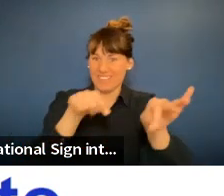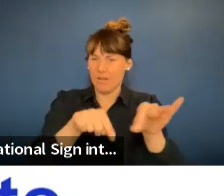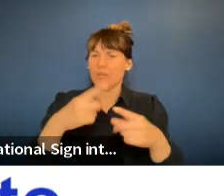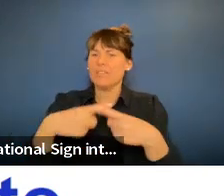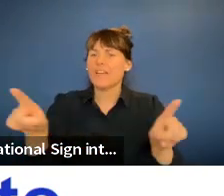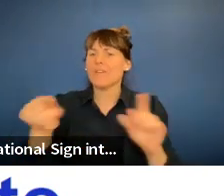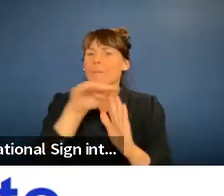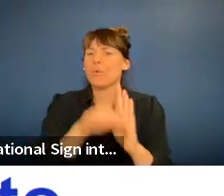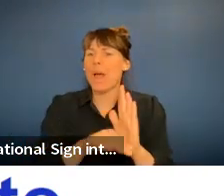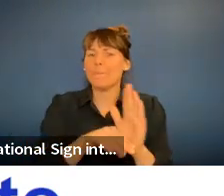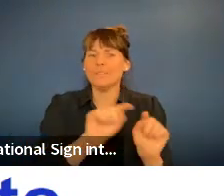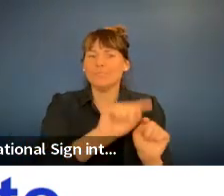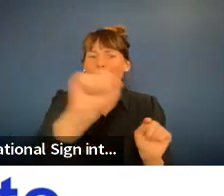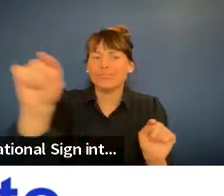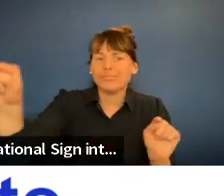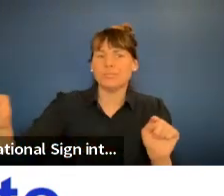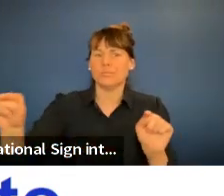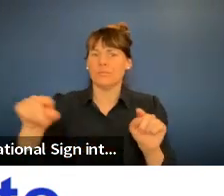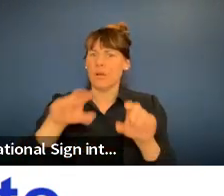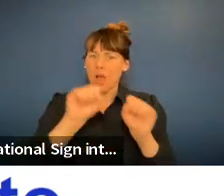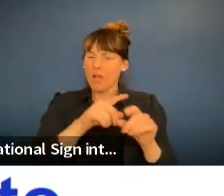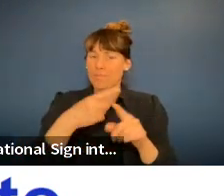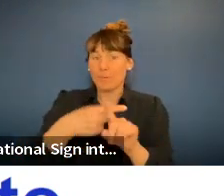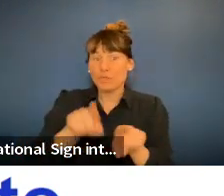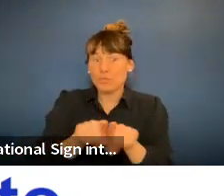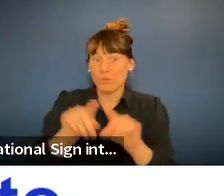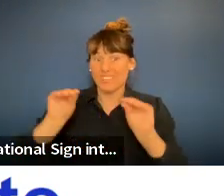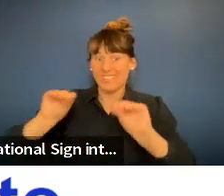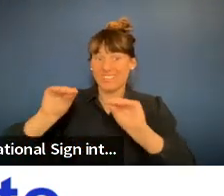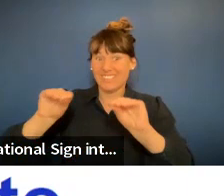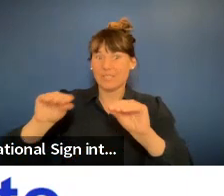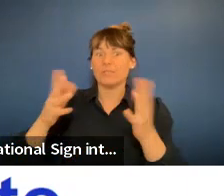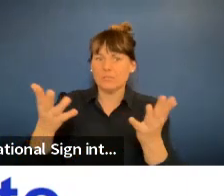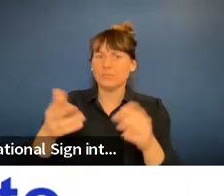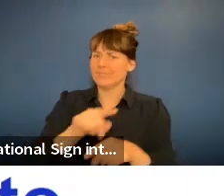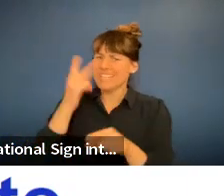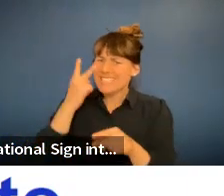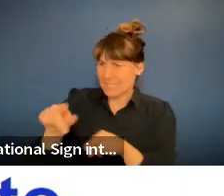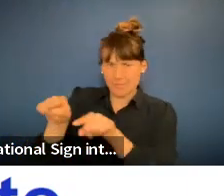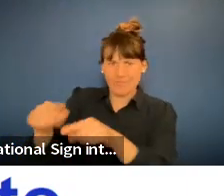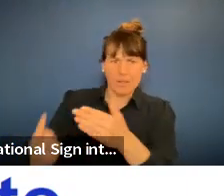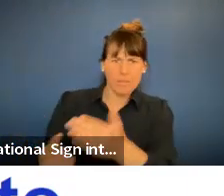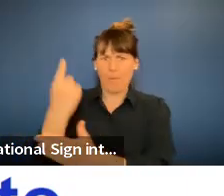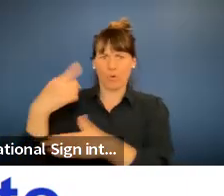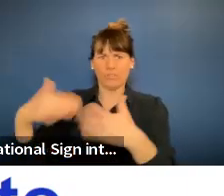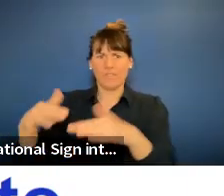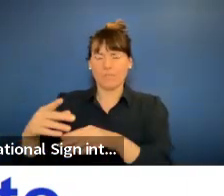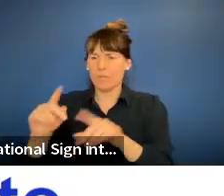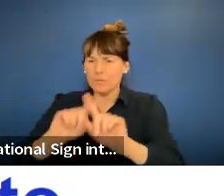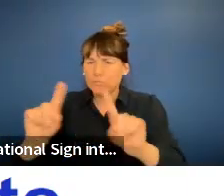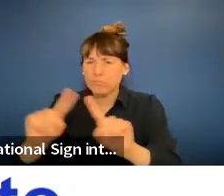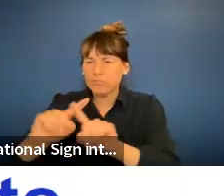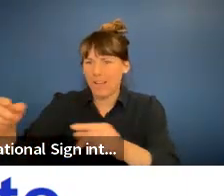address disability-related extra healthcare costs. It carries many benefits, so it can be used to address the